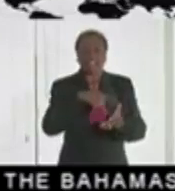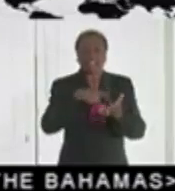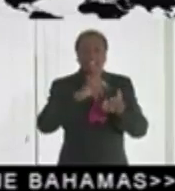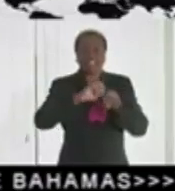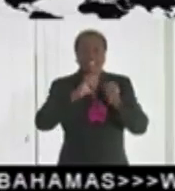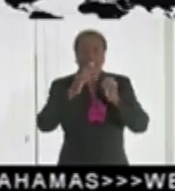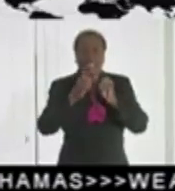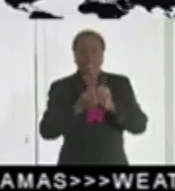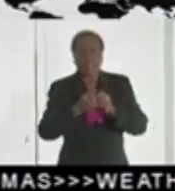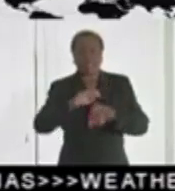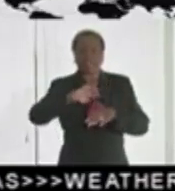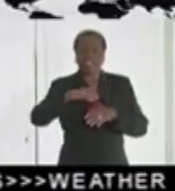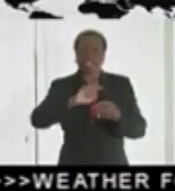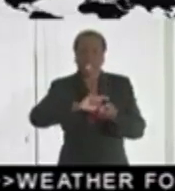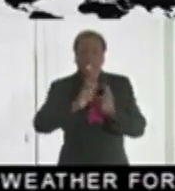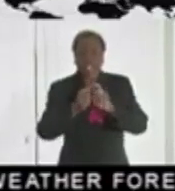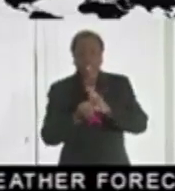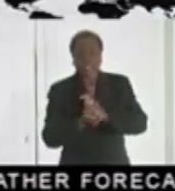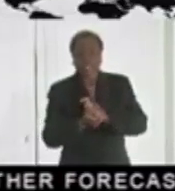constantly fluctuates,